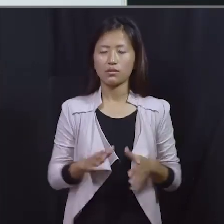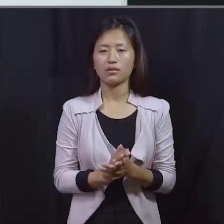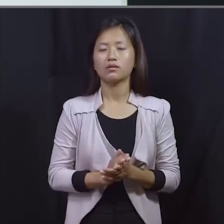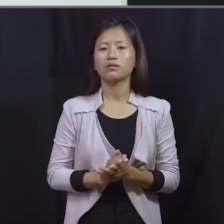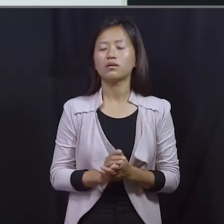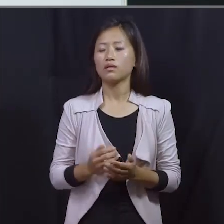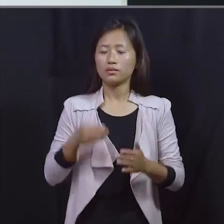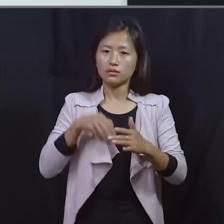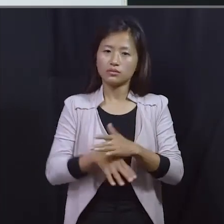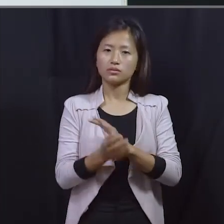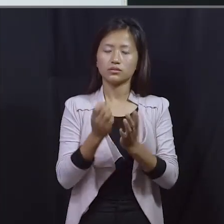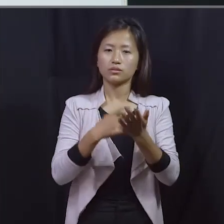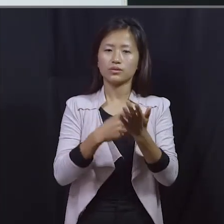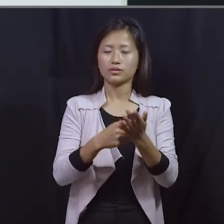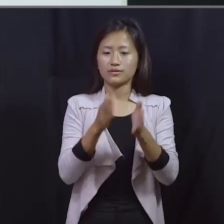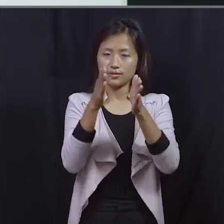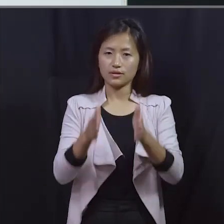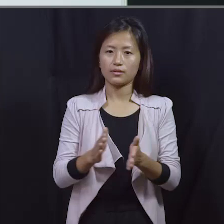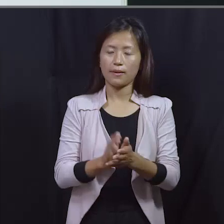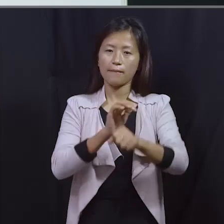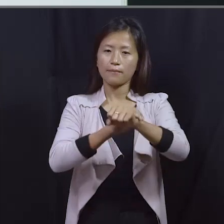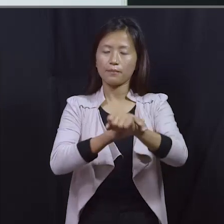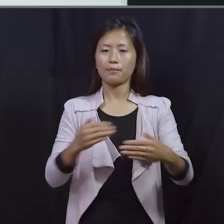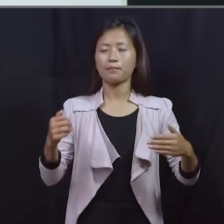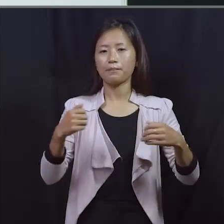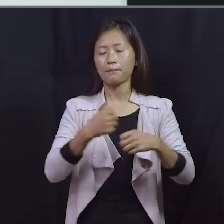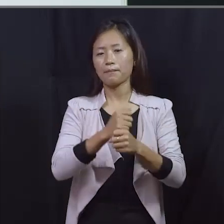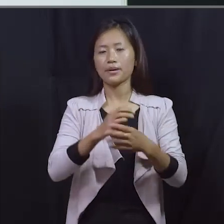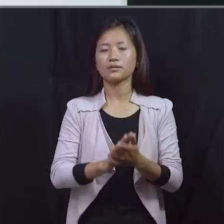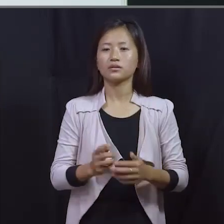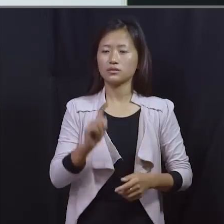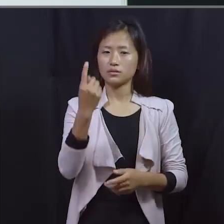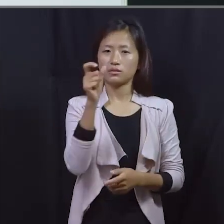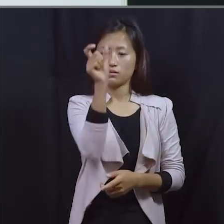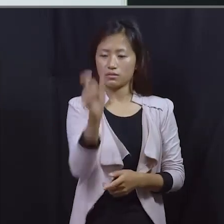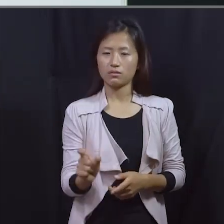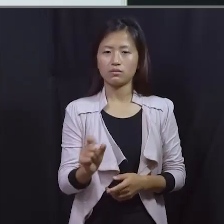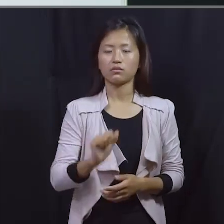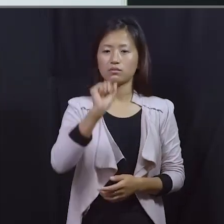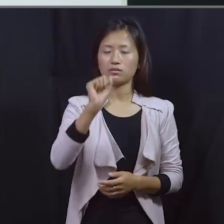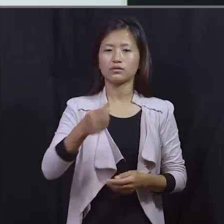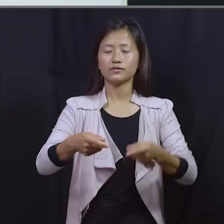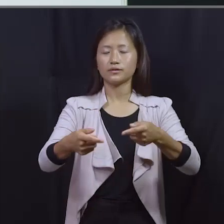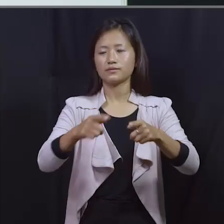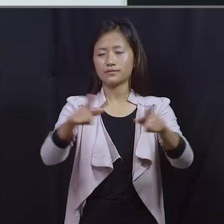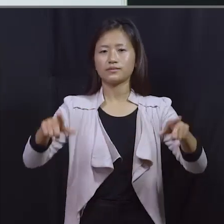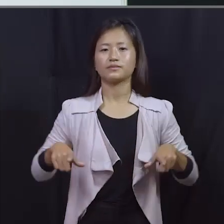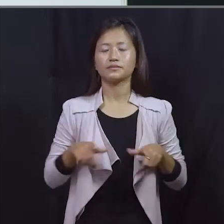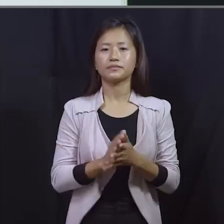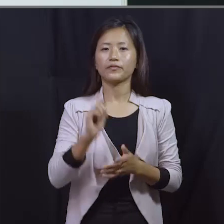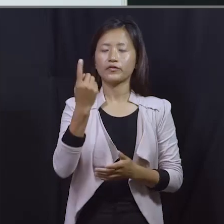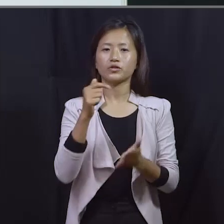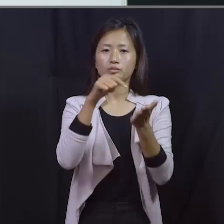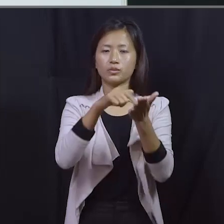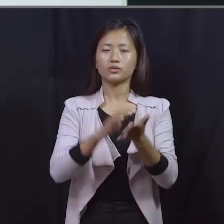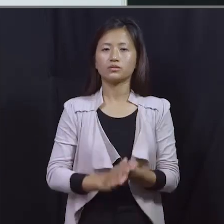this Roadway settlement, the British they made the individual as the owner of the land. That's the first point.